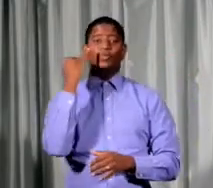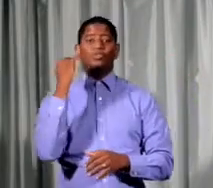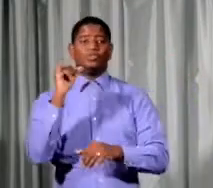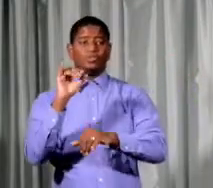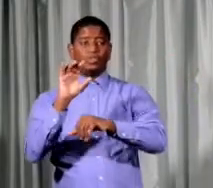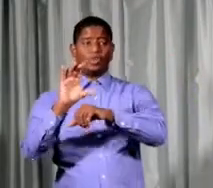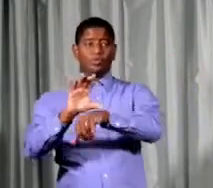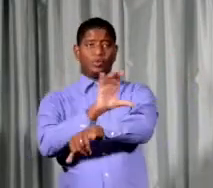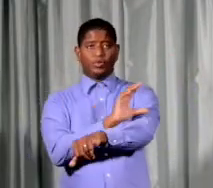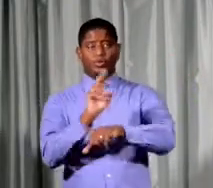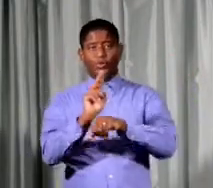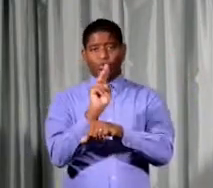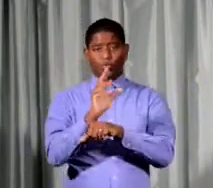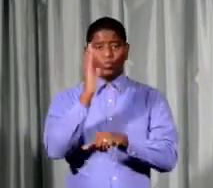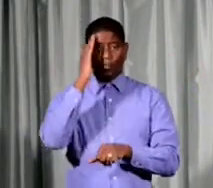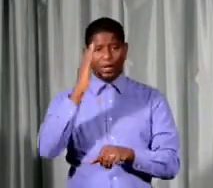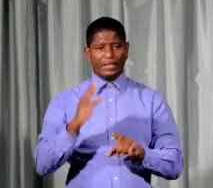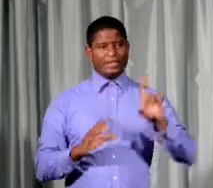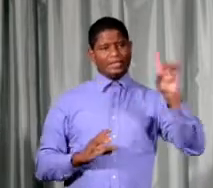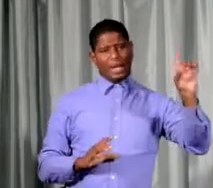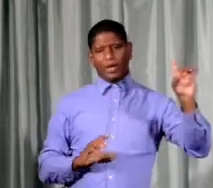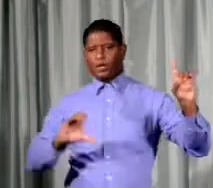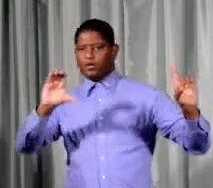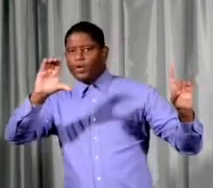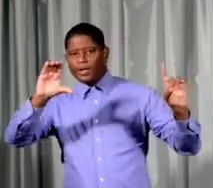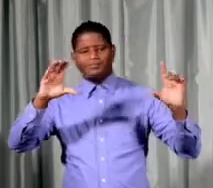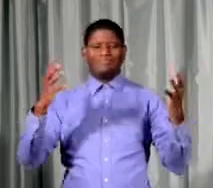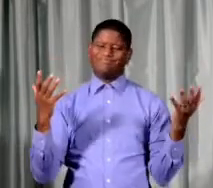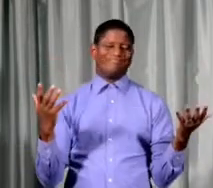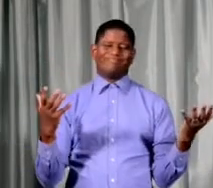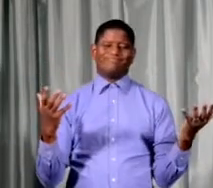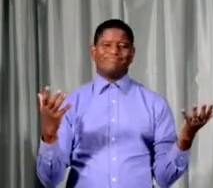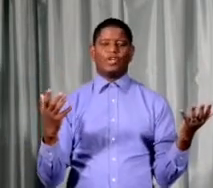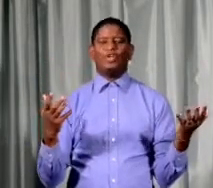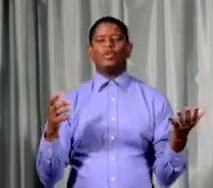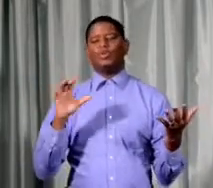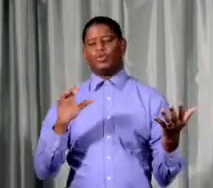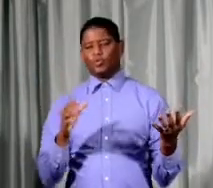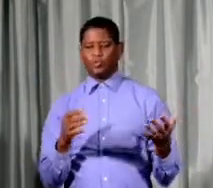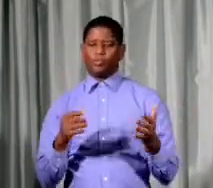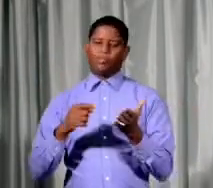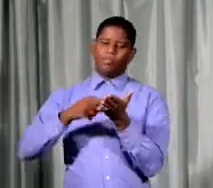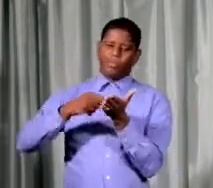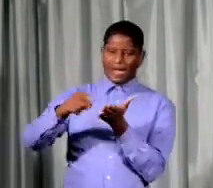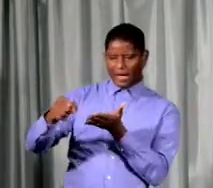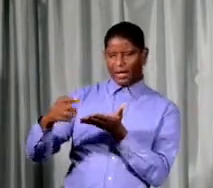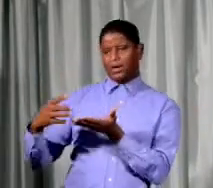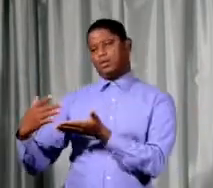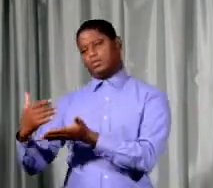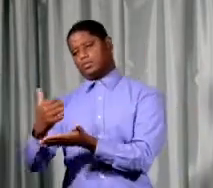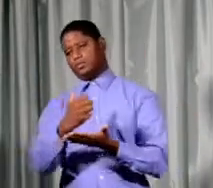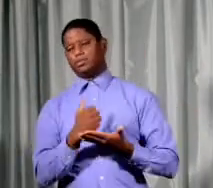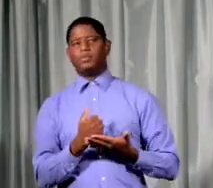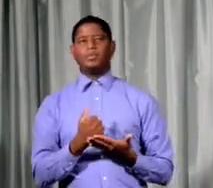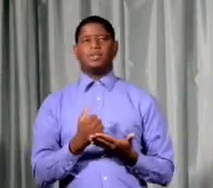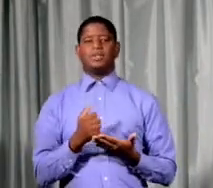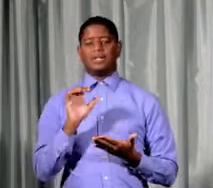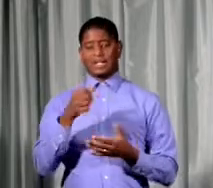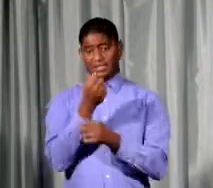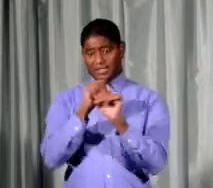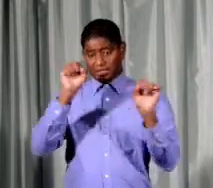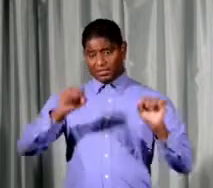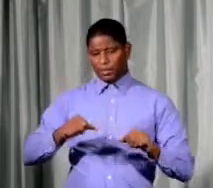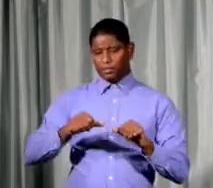balance. So if you're using a computer system, you may not actually be doing debit and credit. You are